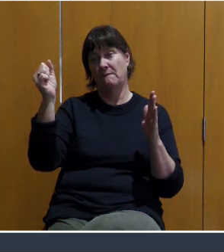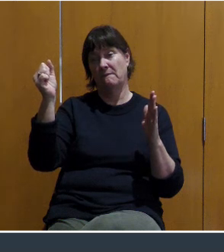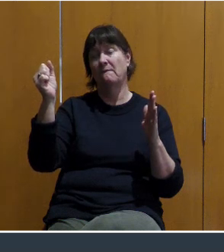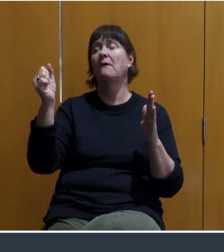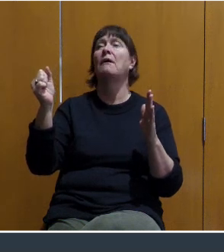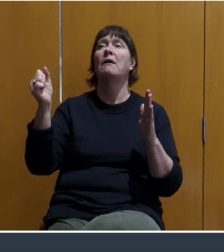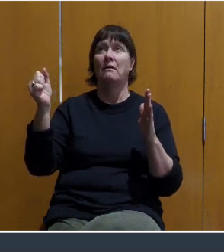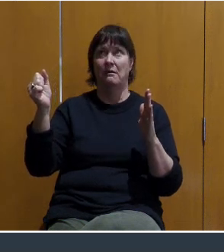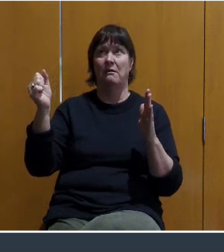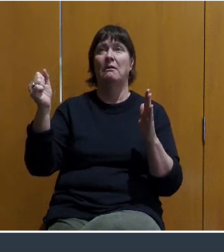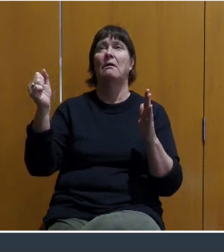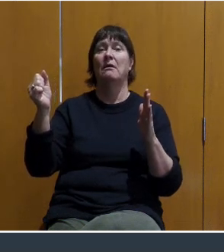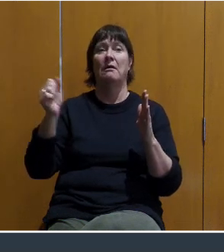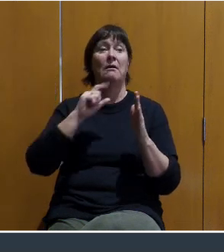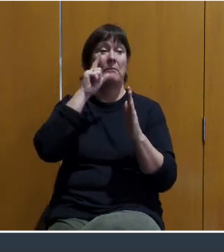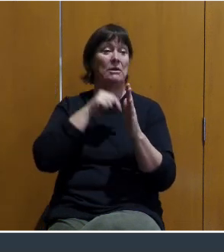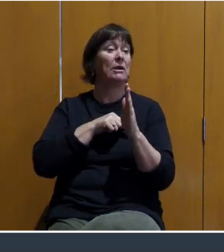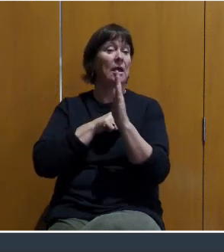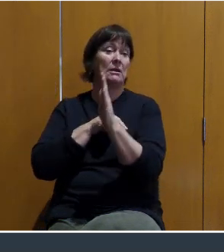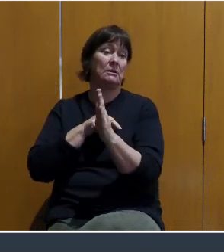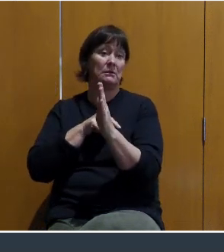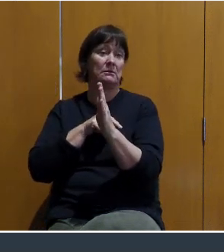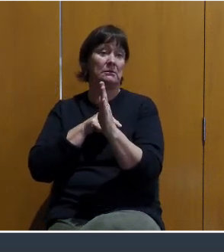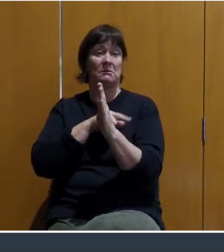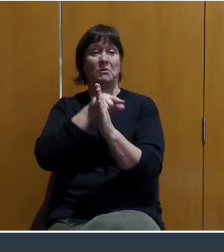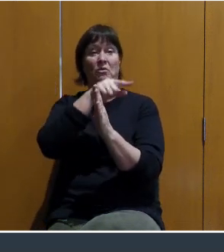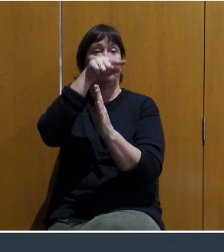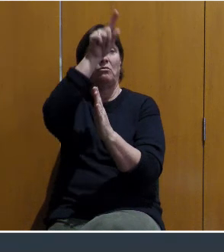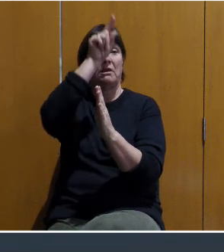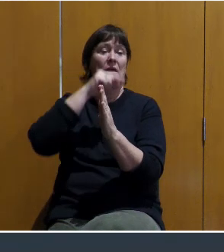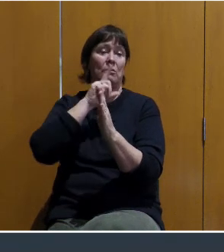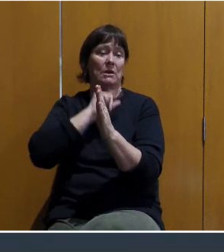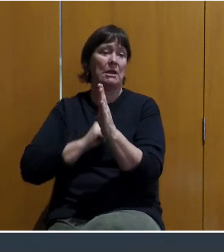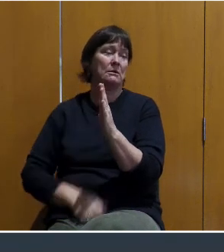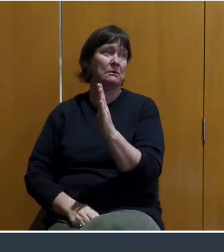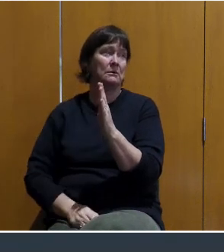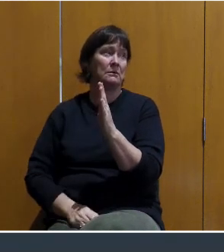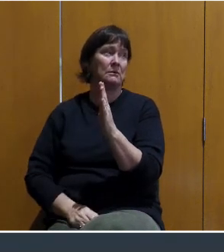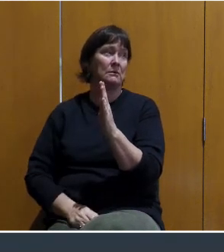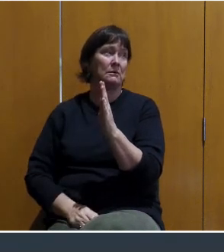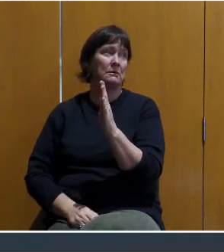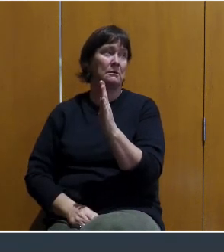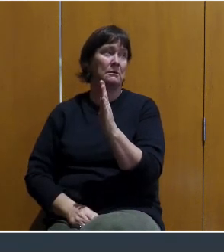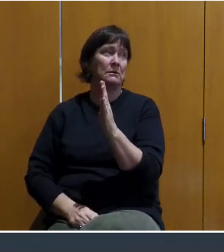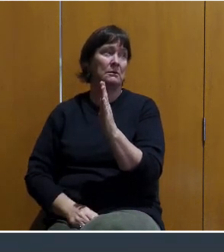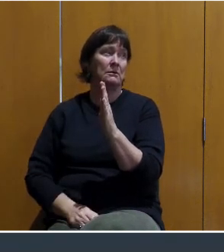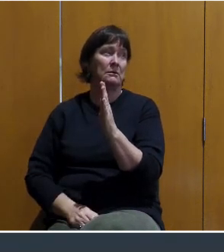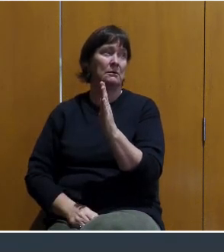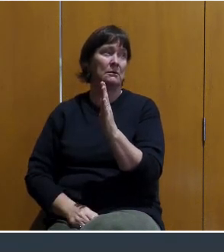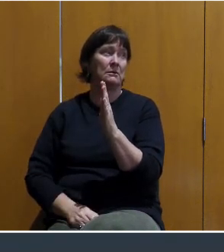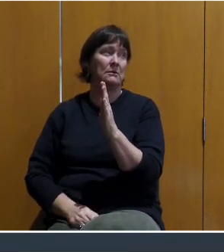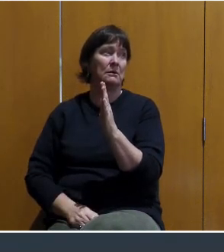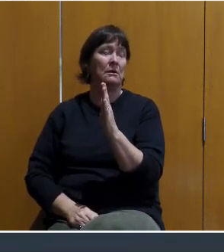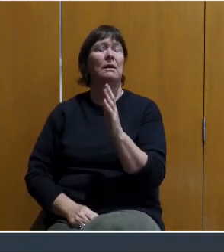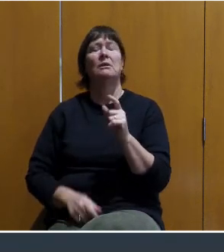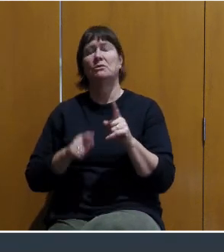Right. But you can go straight through the estuary Okay. So Along the bridge. So, along the bridge. Yeah. So just trying to